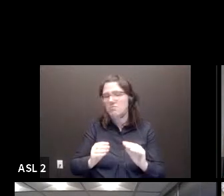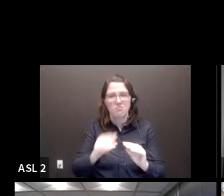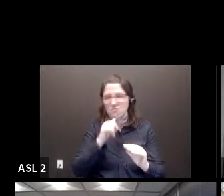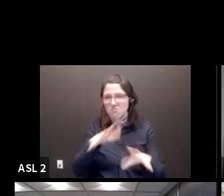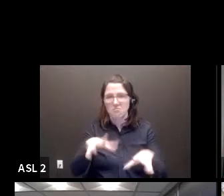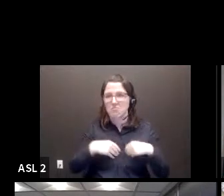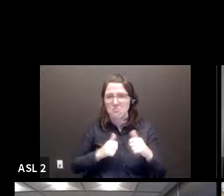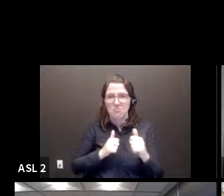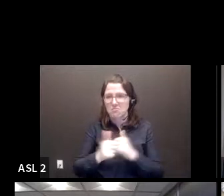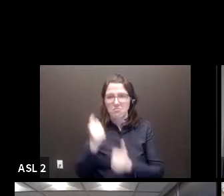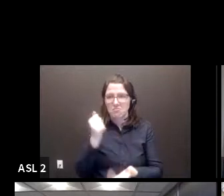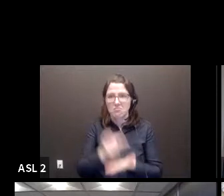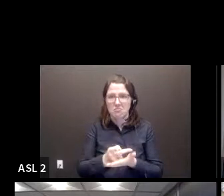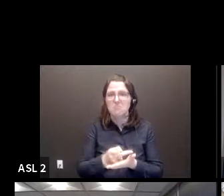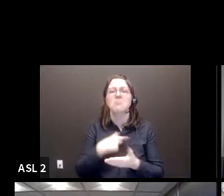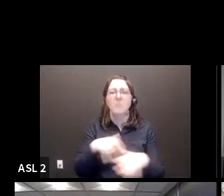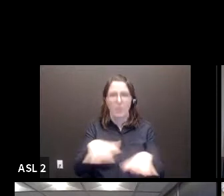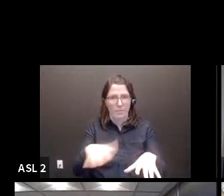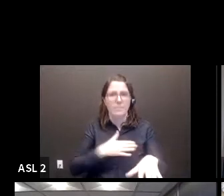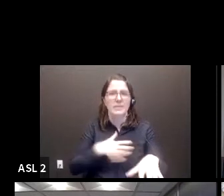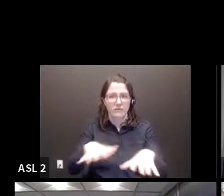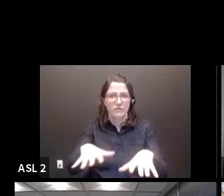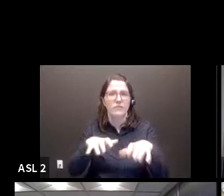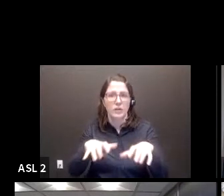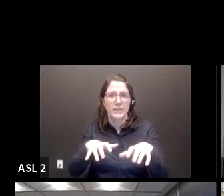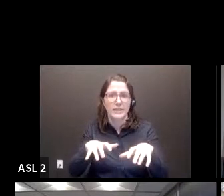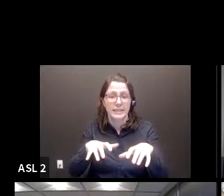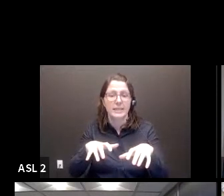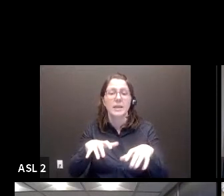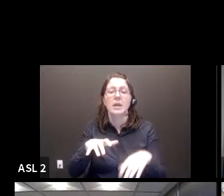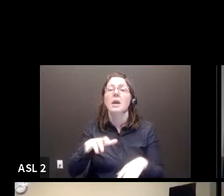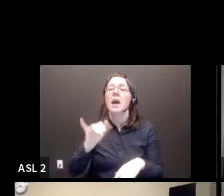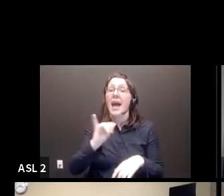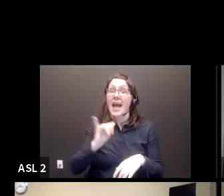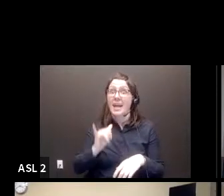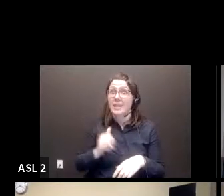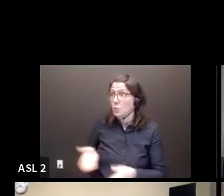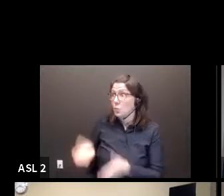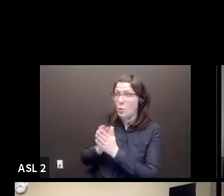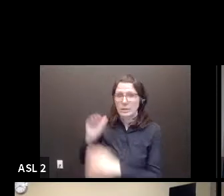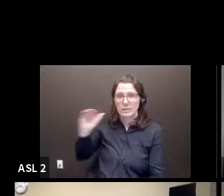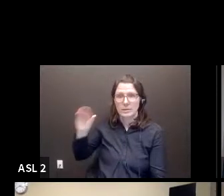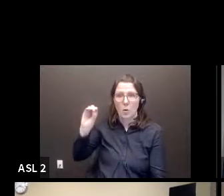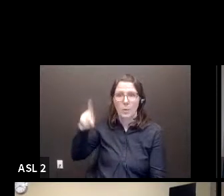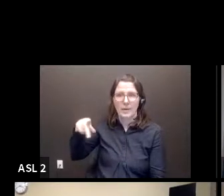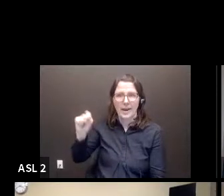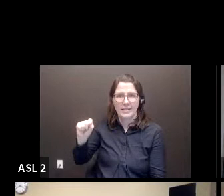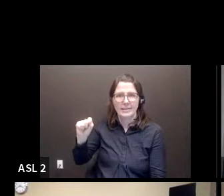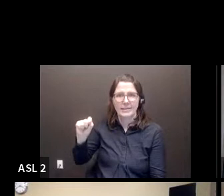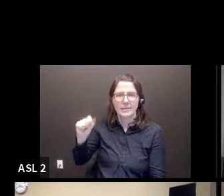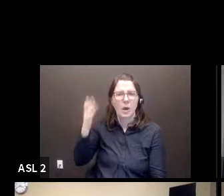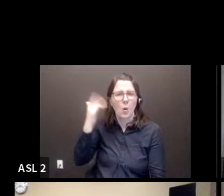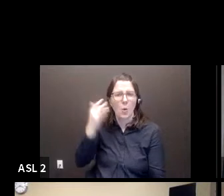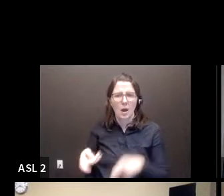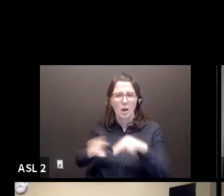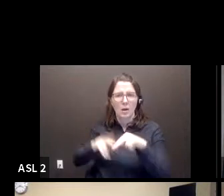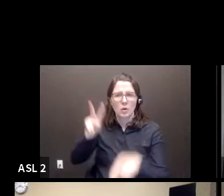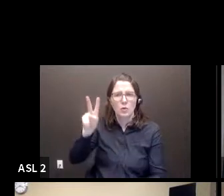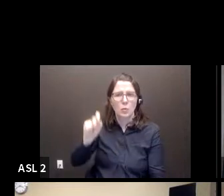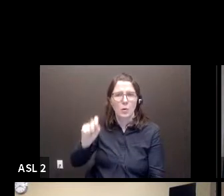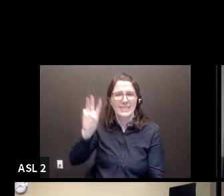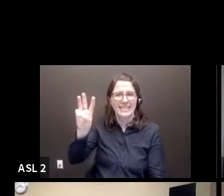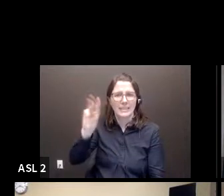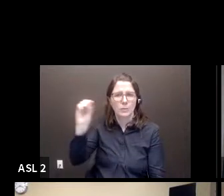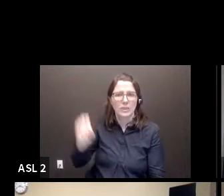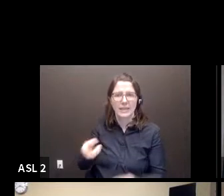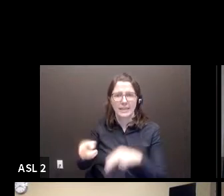reviewed the city budget and request additional information to justify why the 2.86 percent increases in the best interest of the